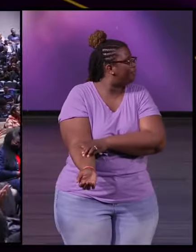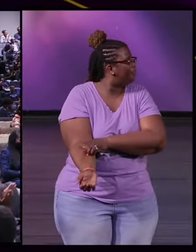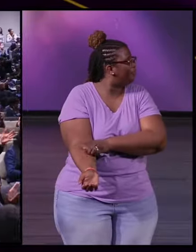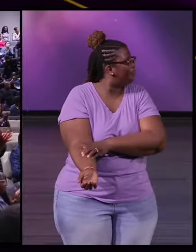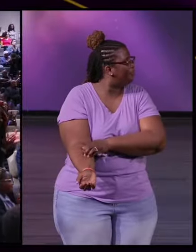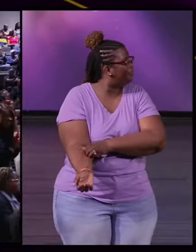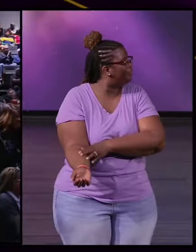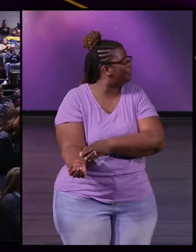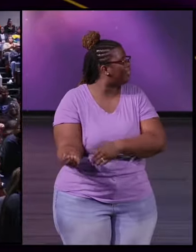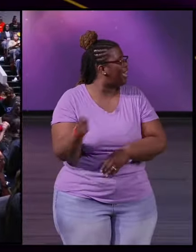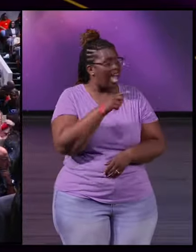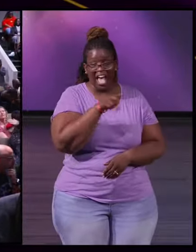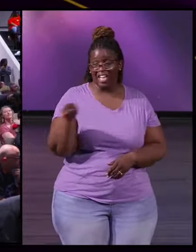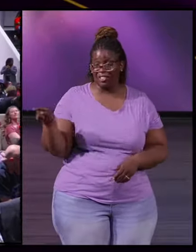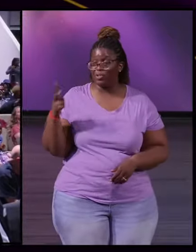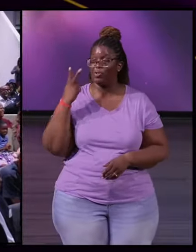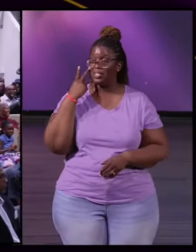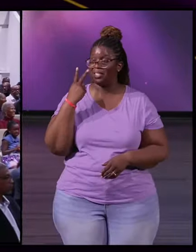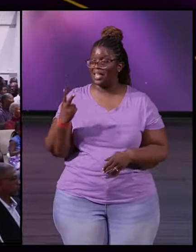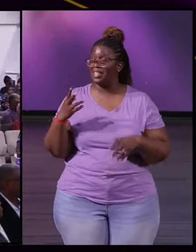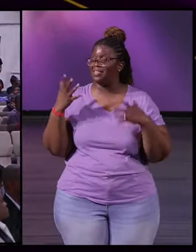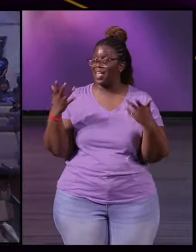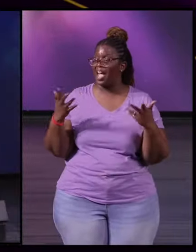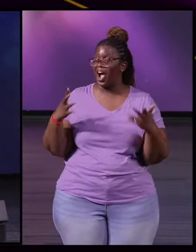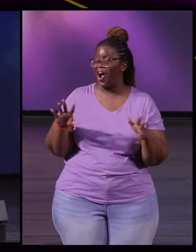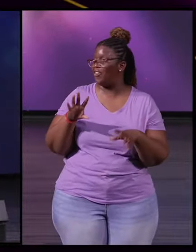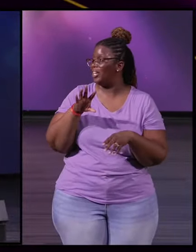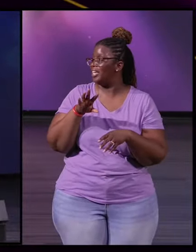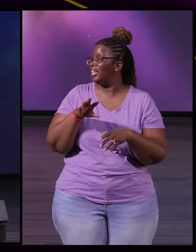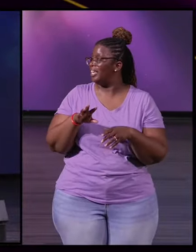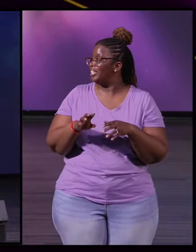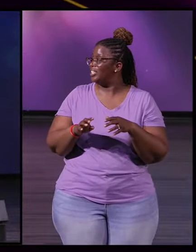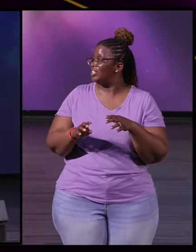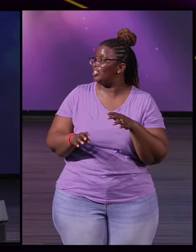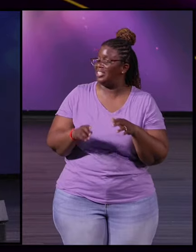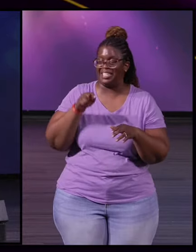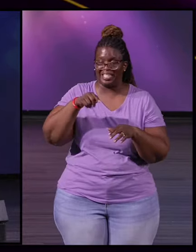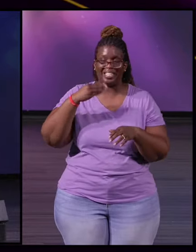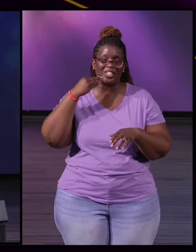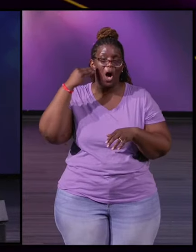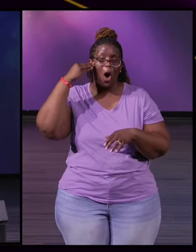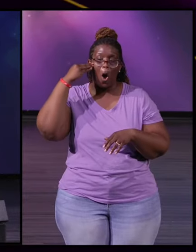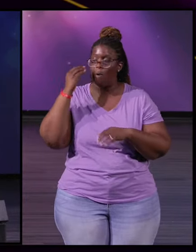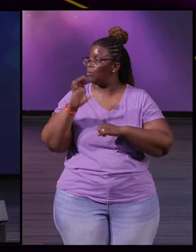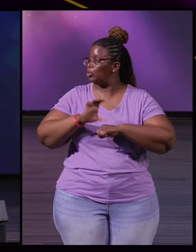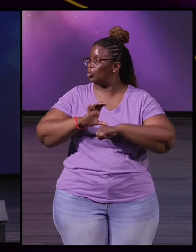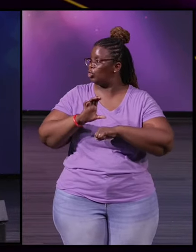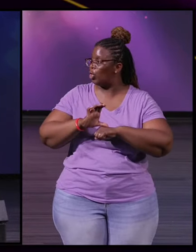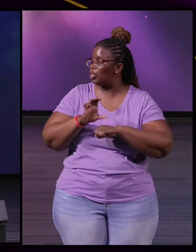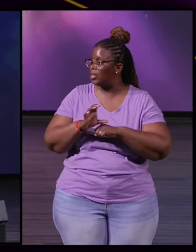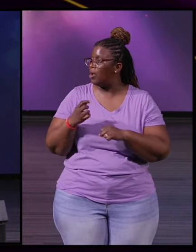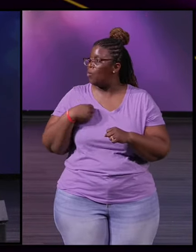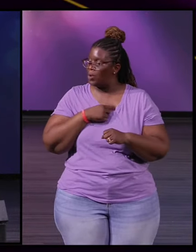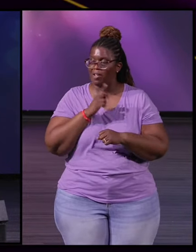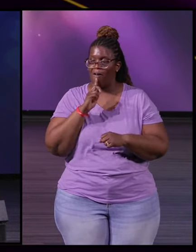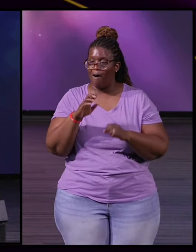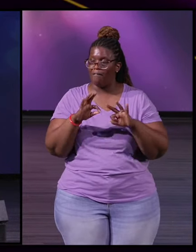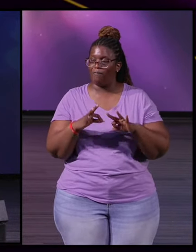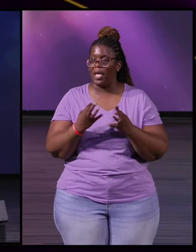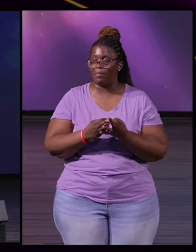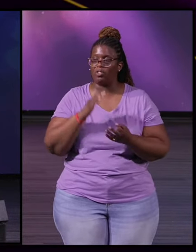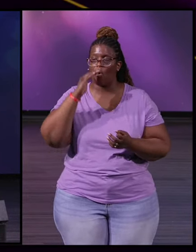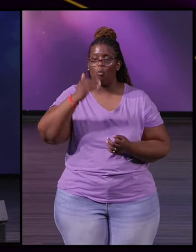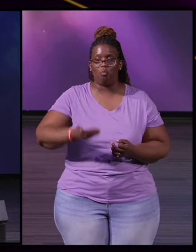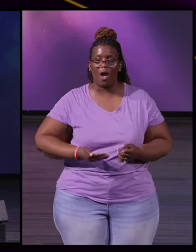And as you see, they're already integrated back into the Rocky Mountain. This is the home base. Everybody's integrated and serving because we are, in fact, family. And so